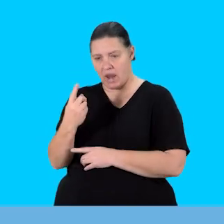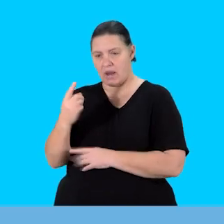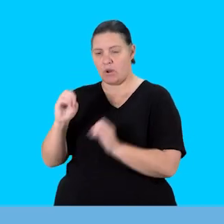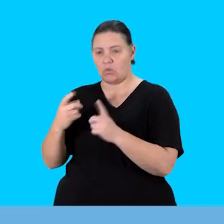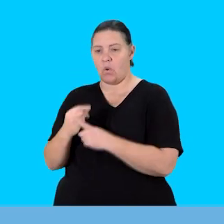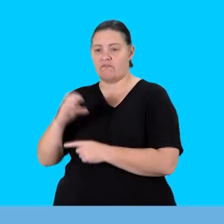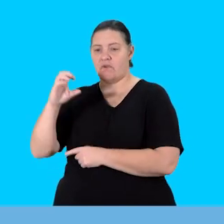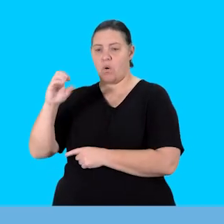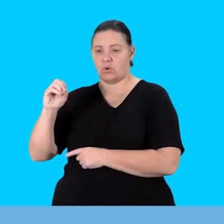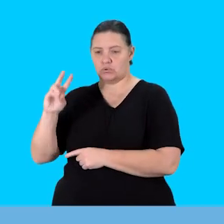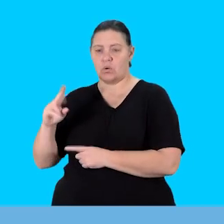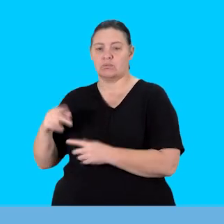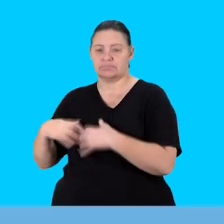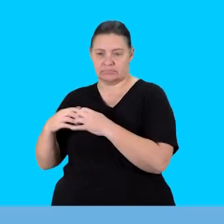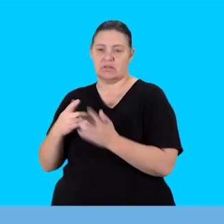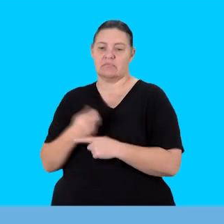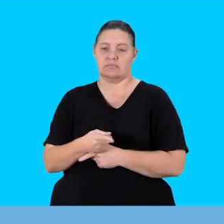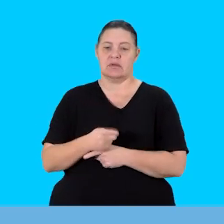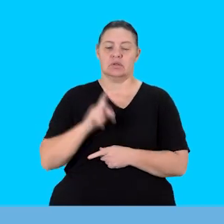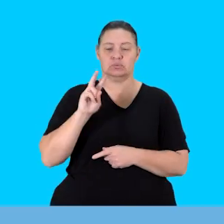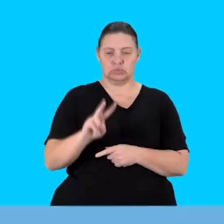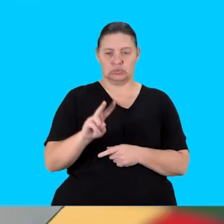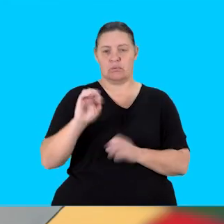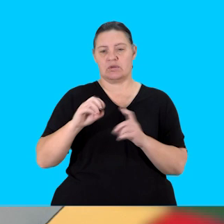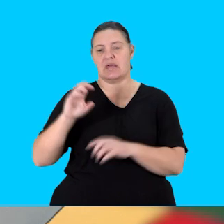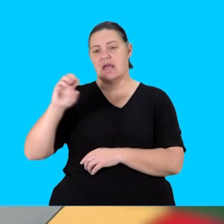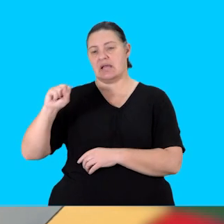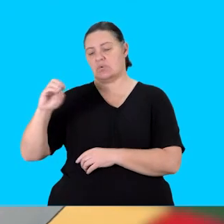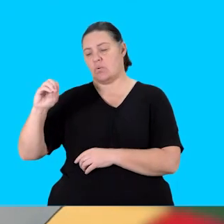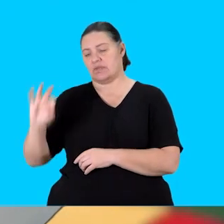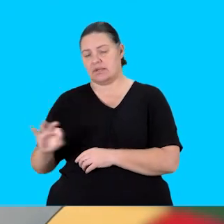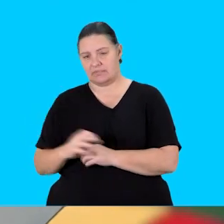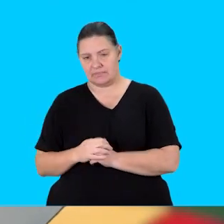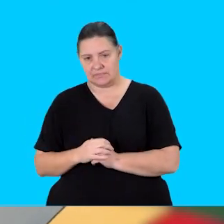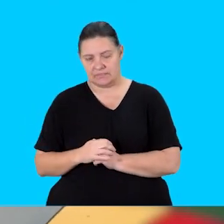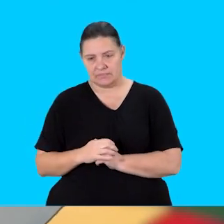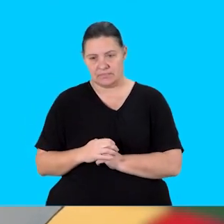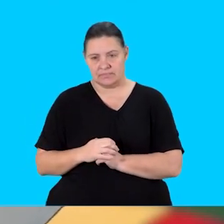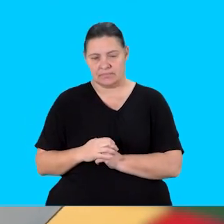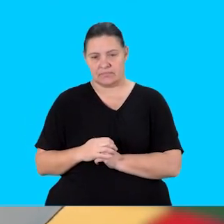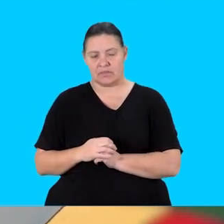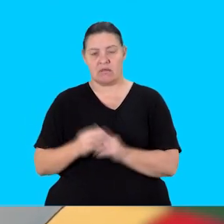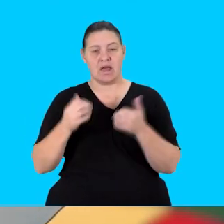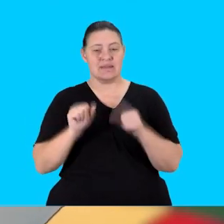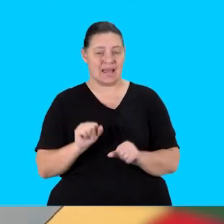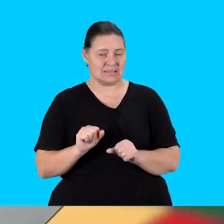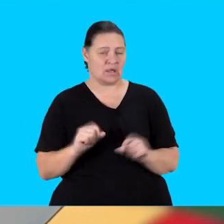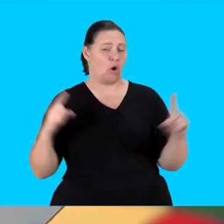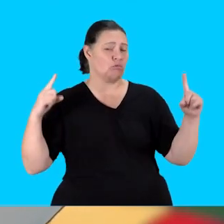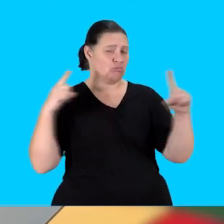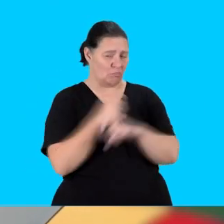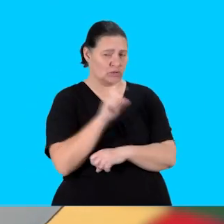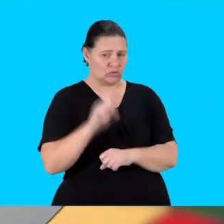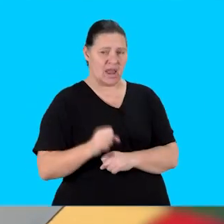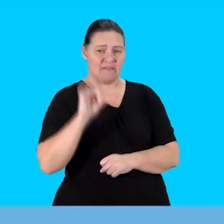to form 2 molecules of SO3. Now our next question is a bit complex.